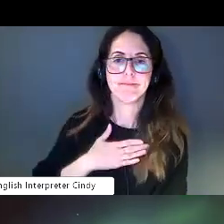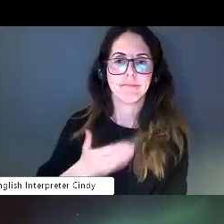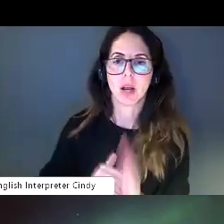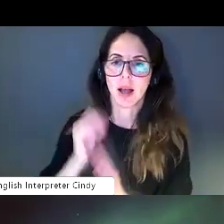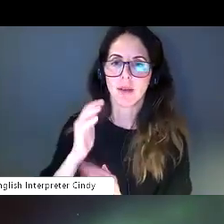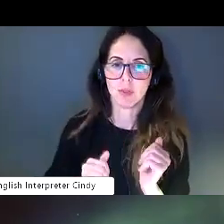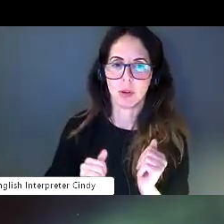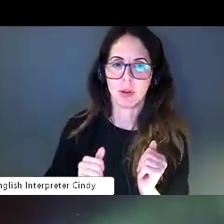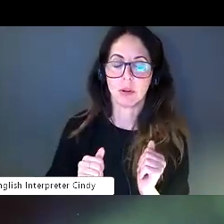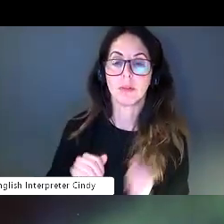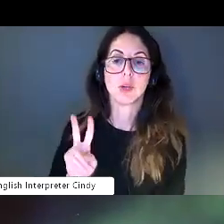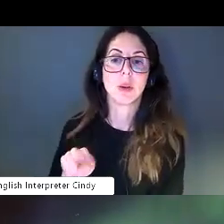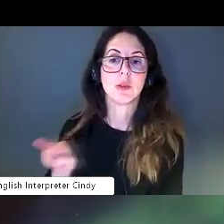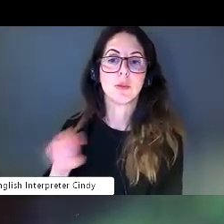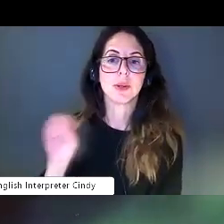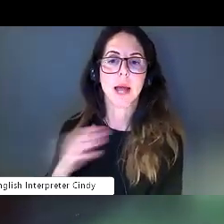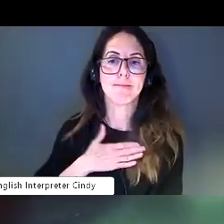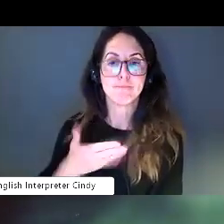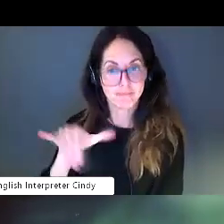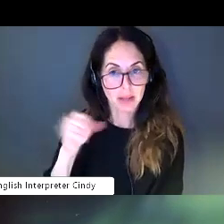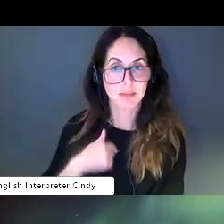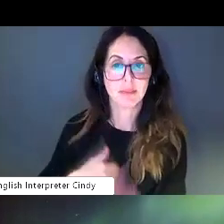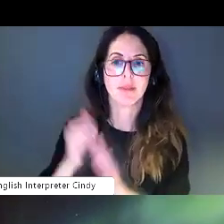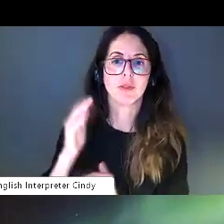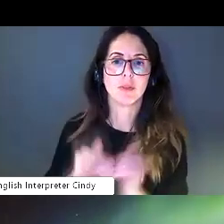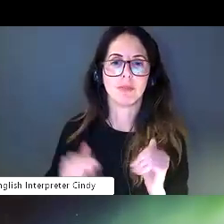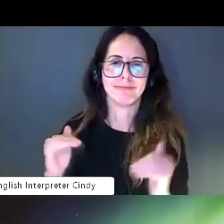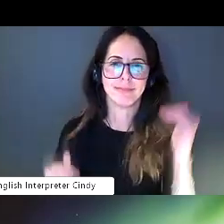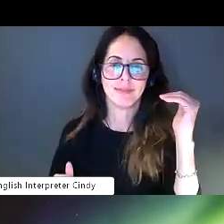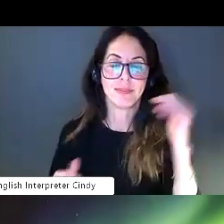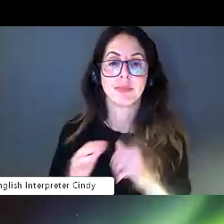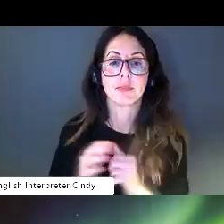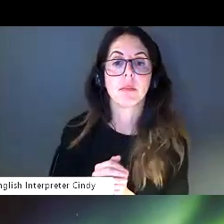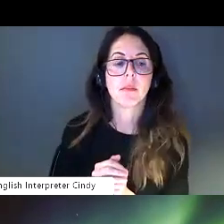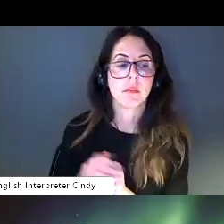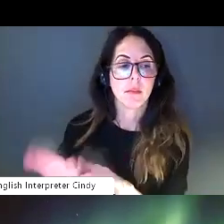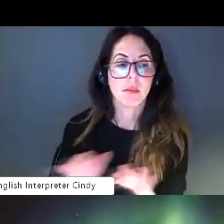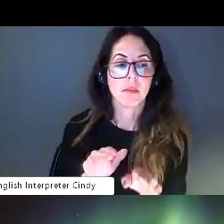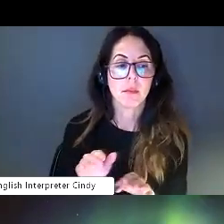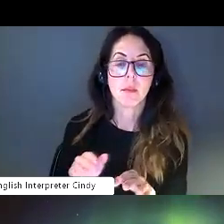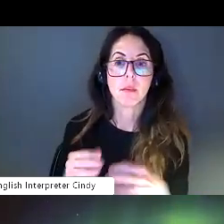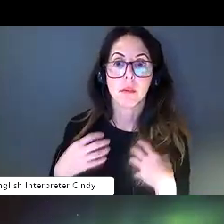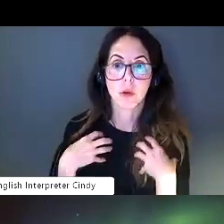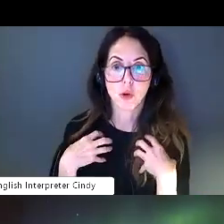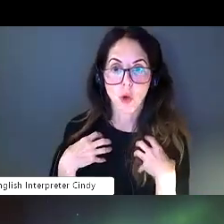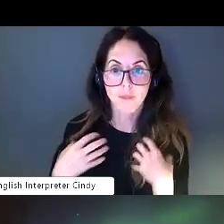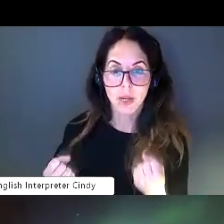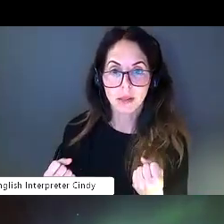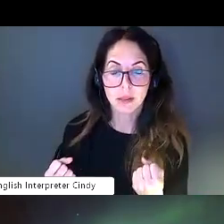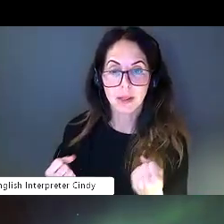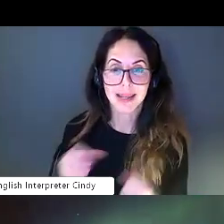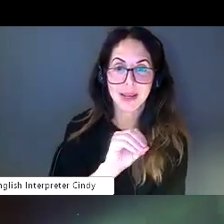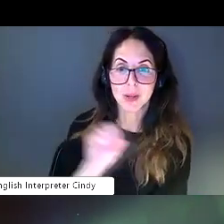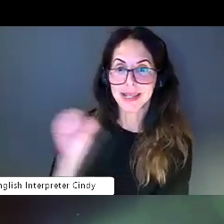whereas only 22% indicated they were comfortable. When asked to rate their confidence from 0 to 10, 0 being